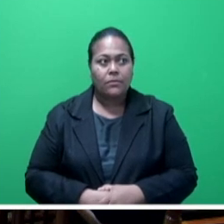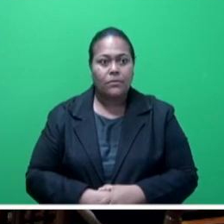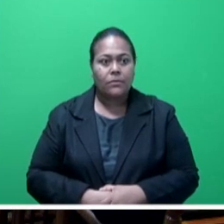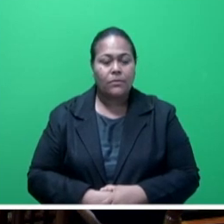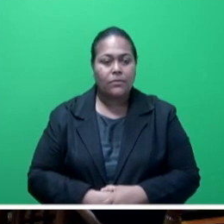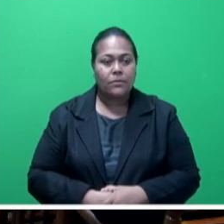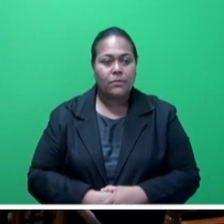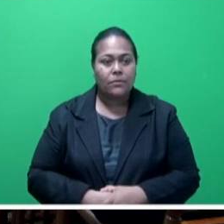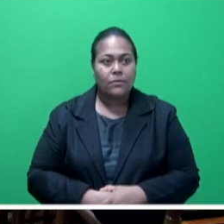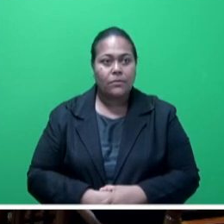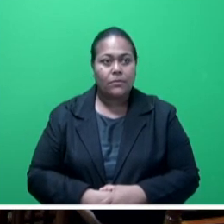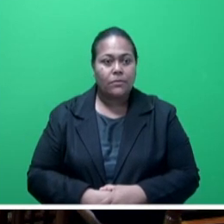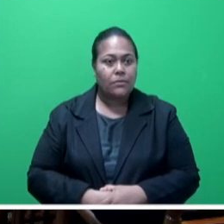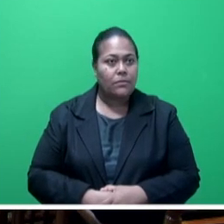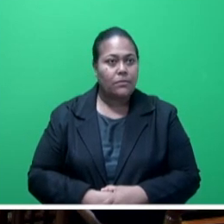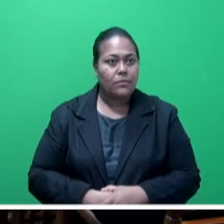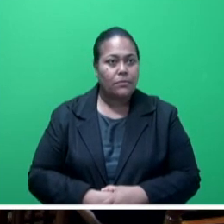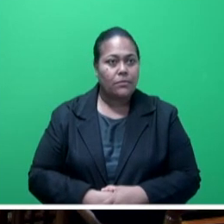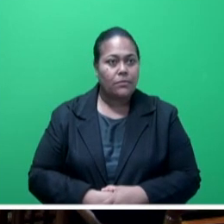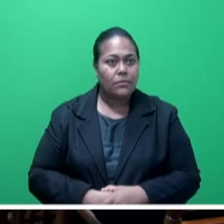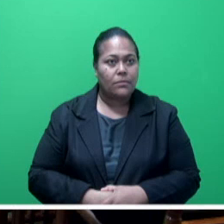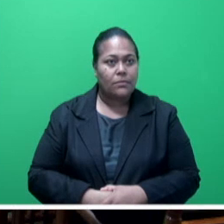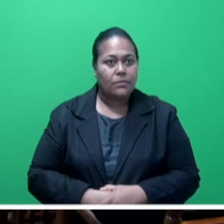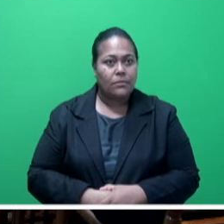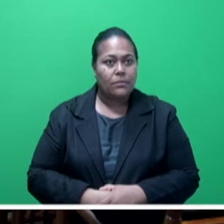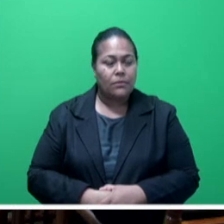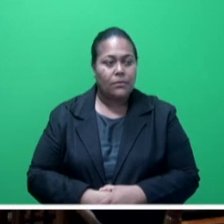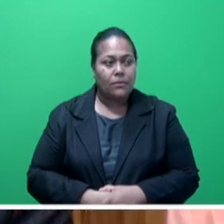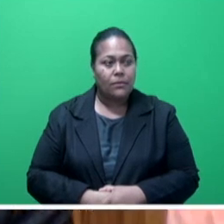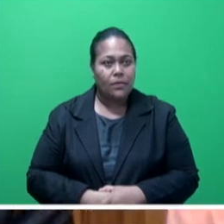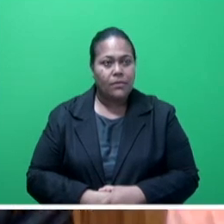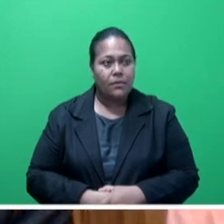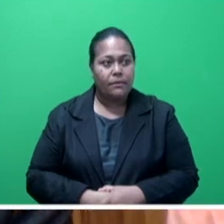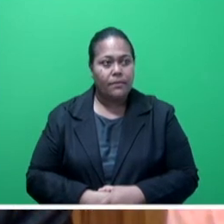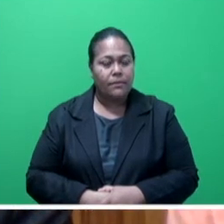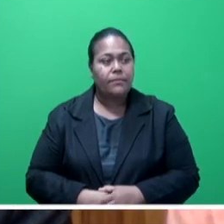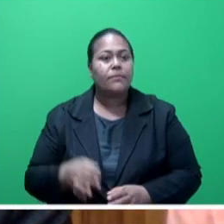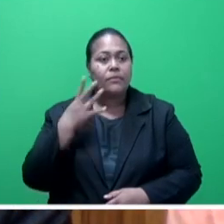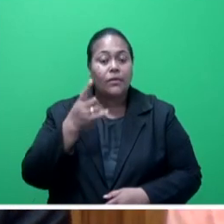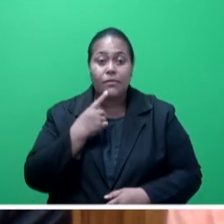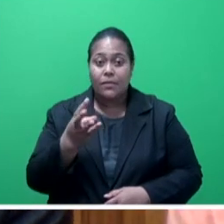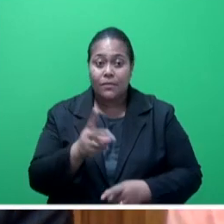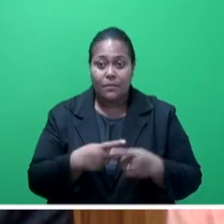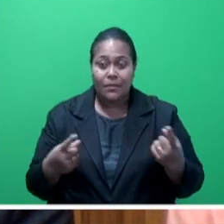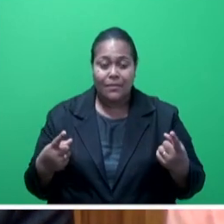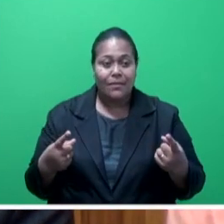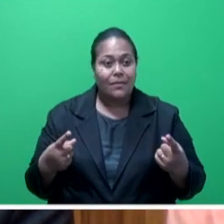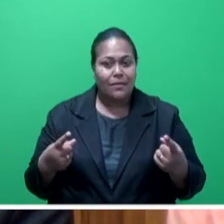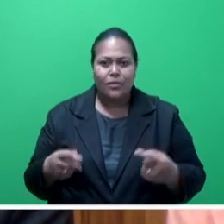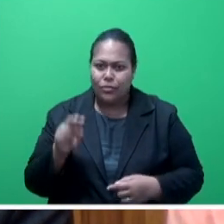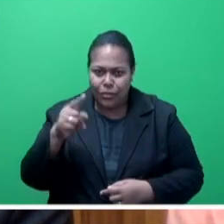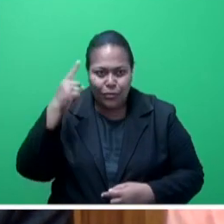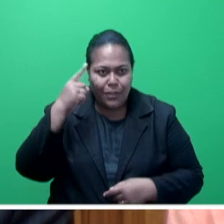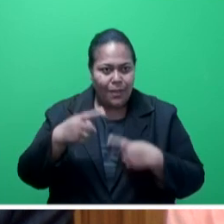the floor. Thank you, Mr. Speaker. Sir, when you say something, you have to think about the implication of what you say. If you